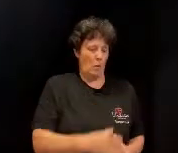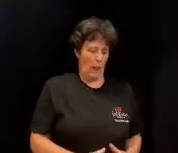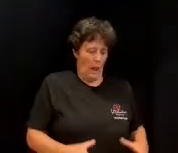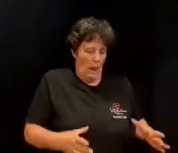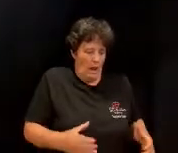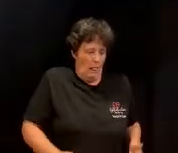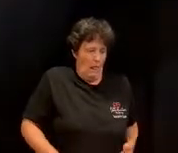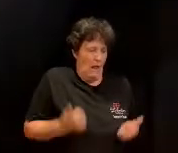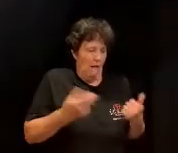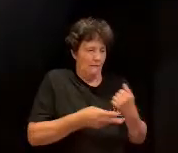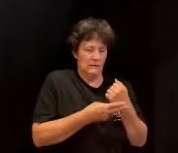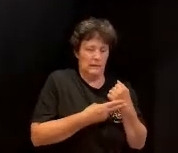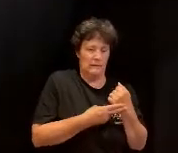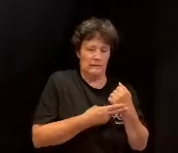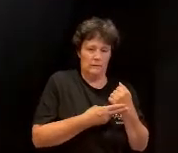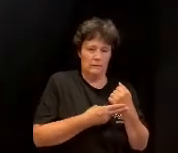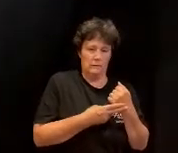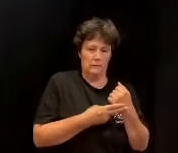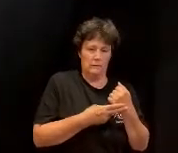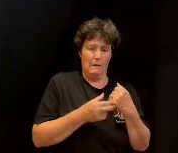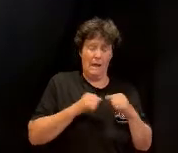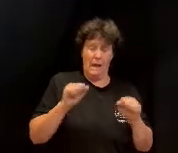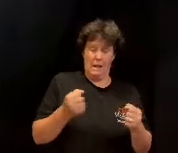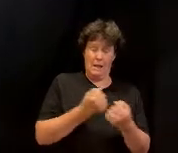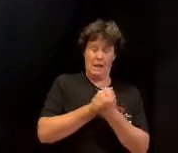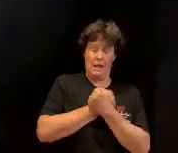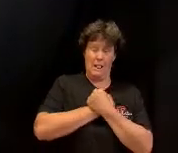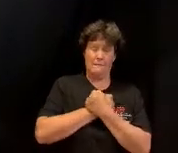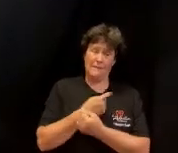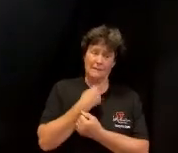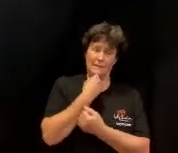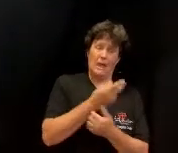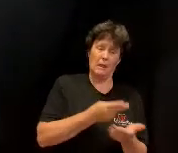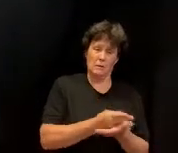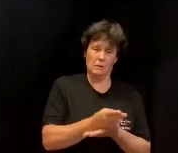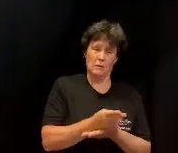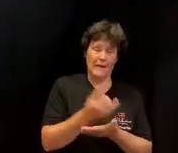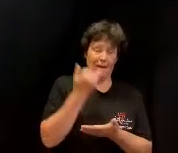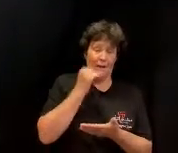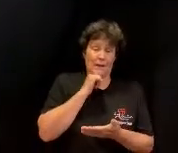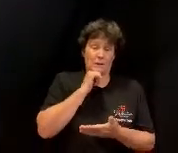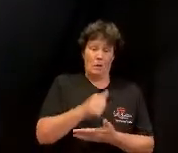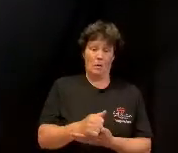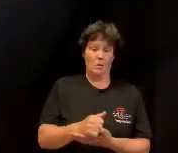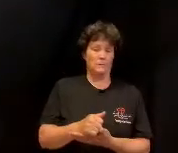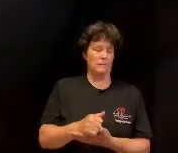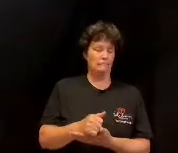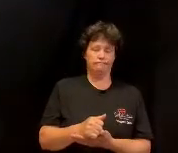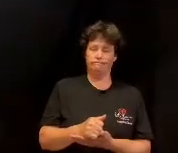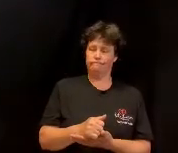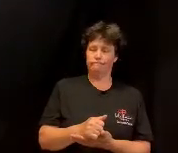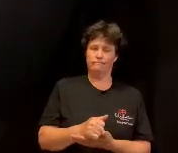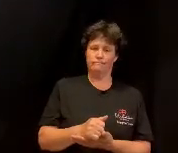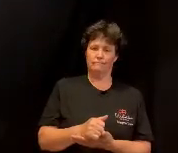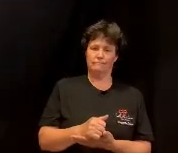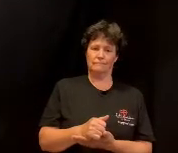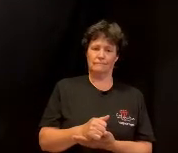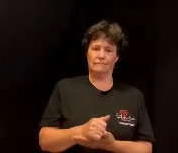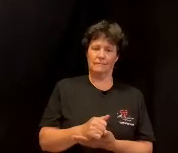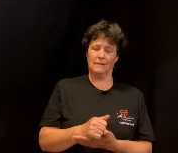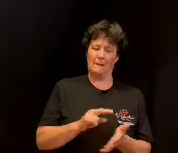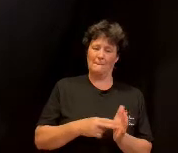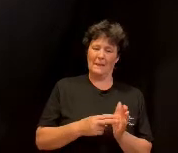Whether they agree with me or whether they, I can love someone, I can tell them truth. If I don't tell people truth, it's actually a reflection of not loving